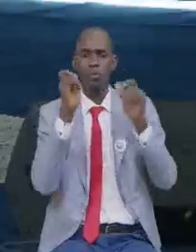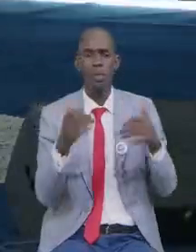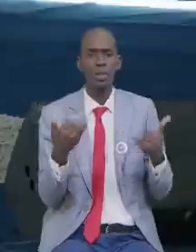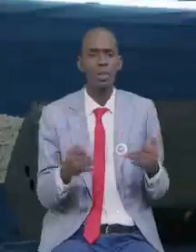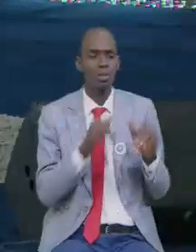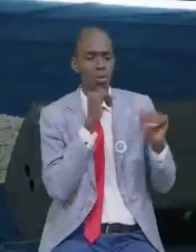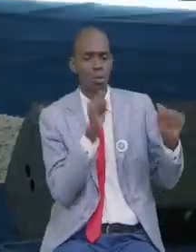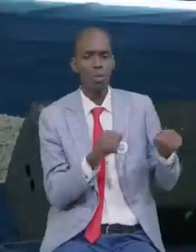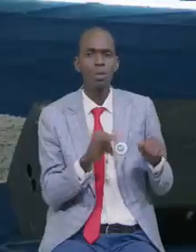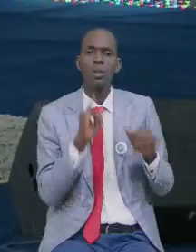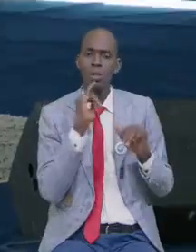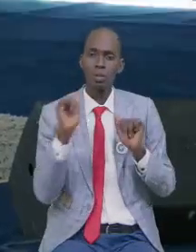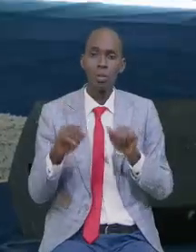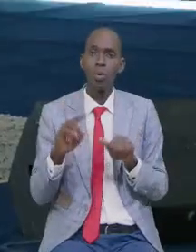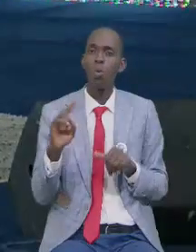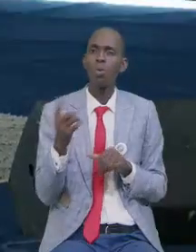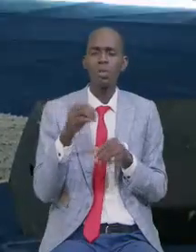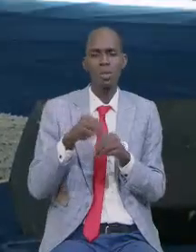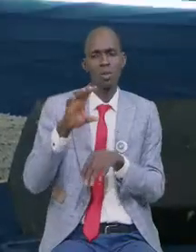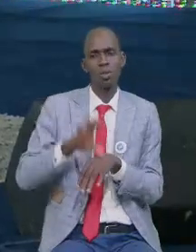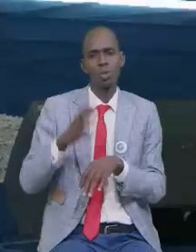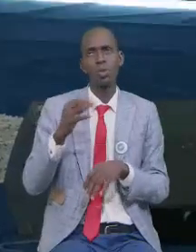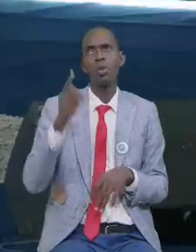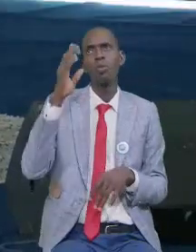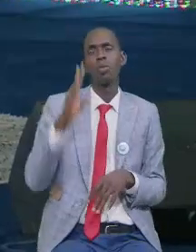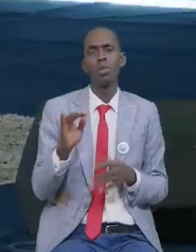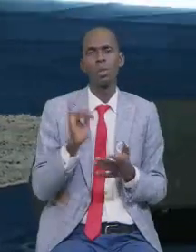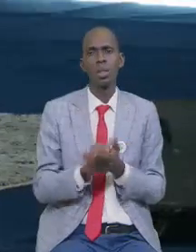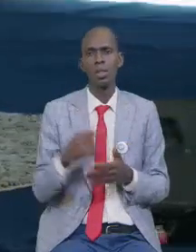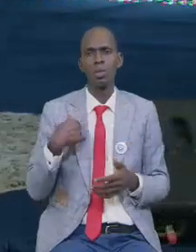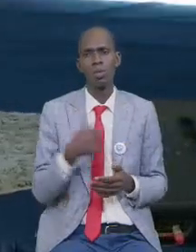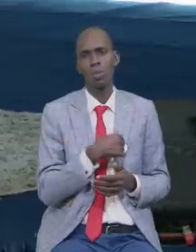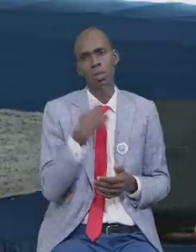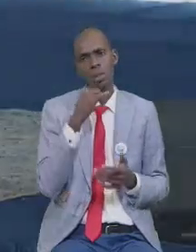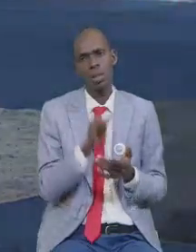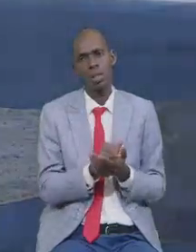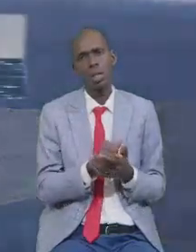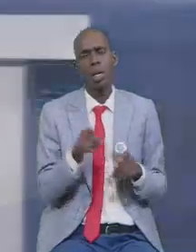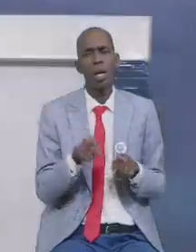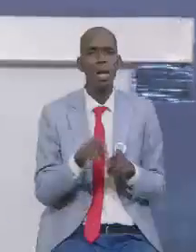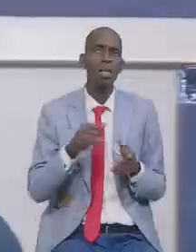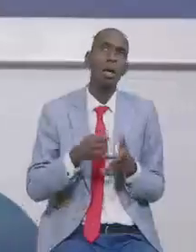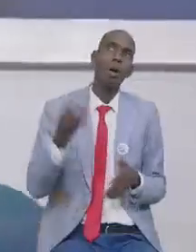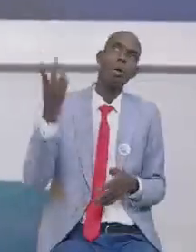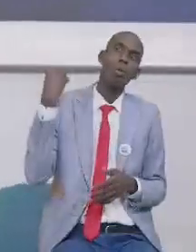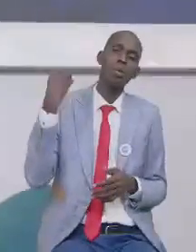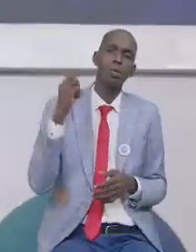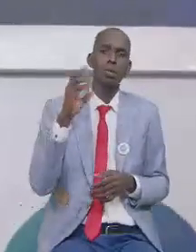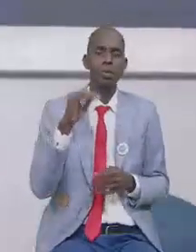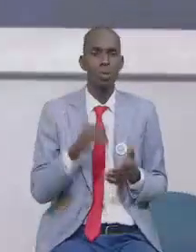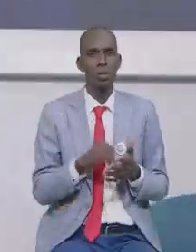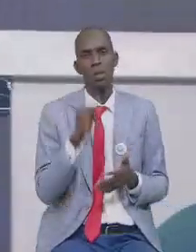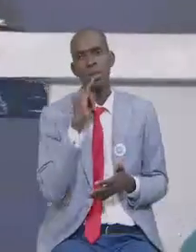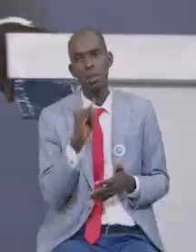only the church of the living God that will say, as it was, so it is, and so it